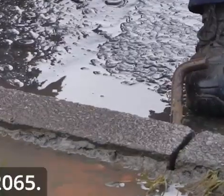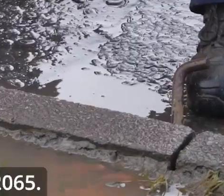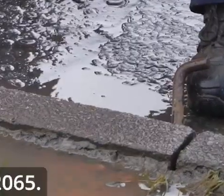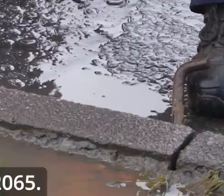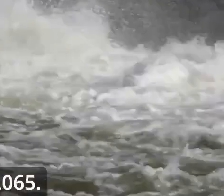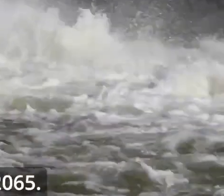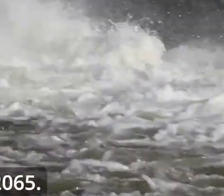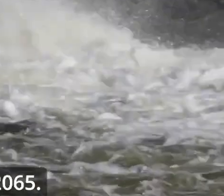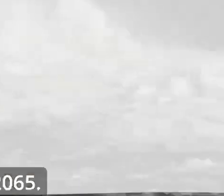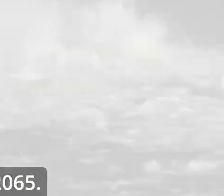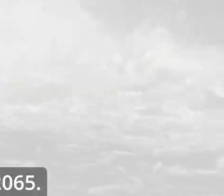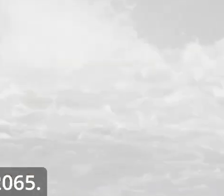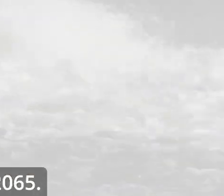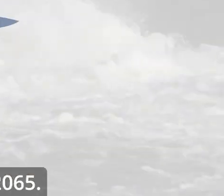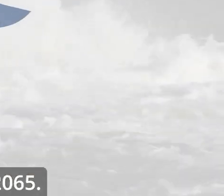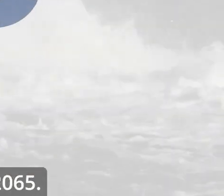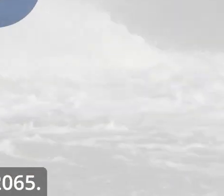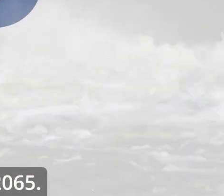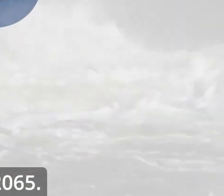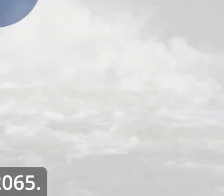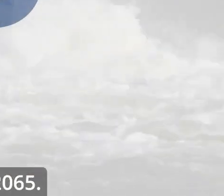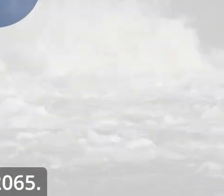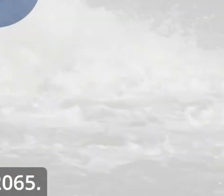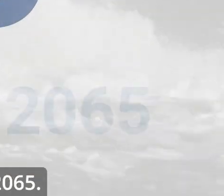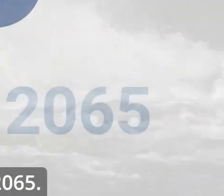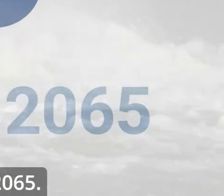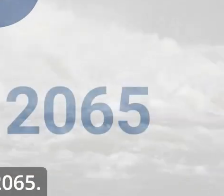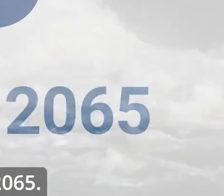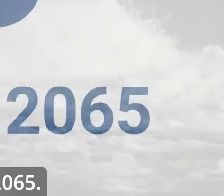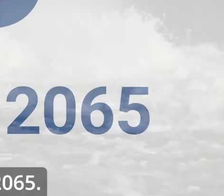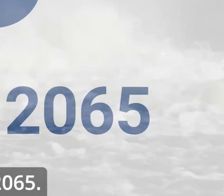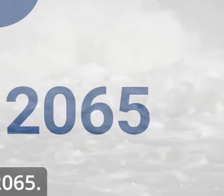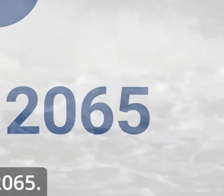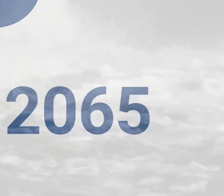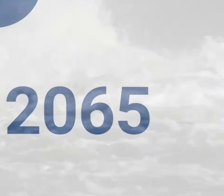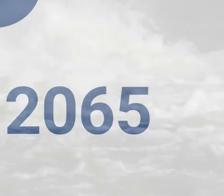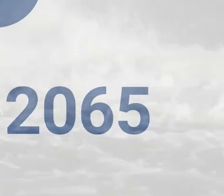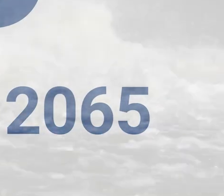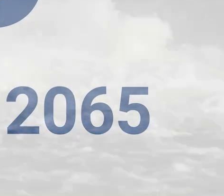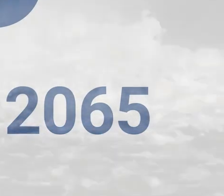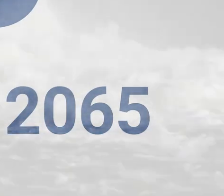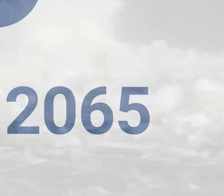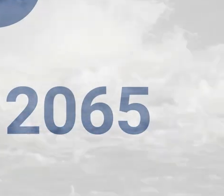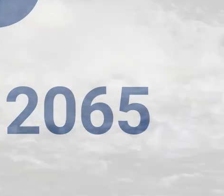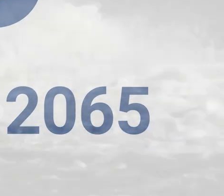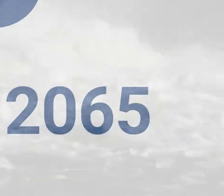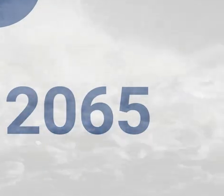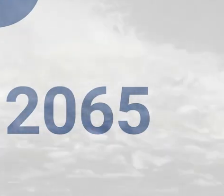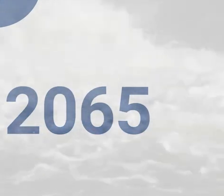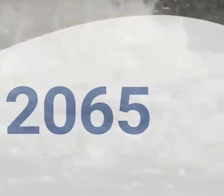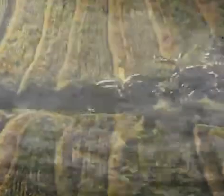integrated to address an estimated 15% increase in rainfall by 2065.